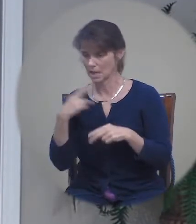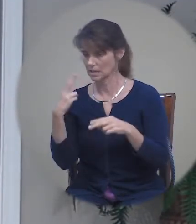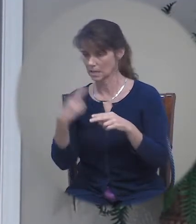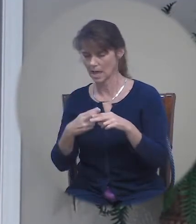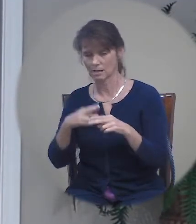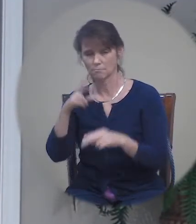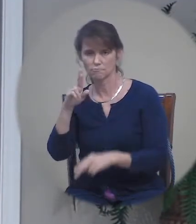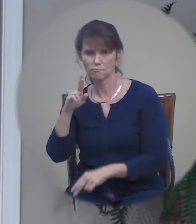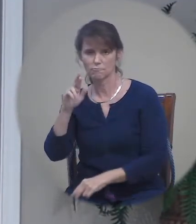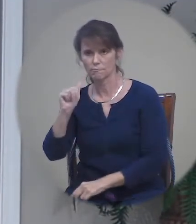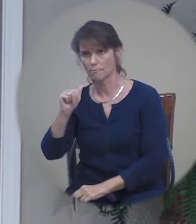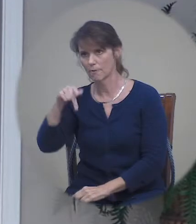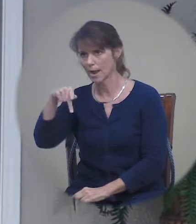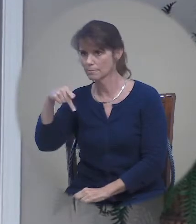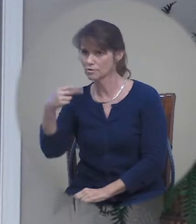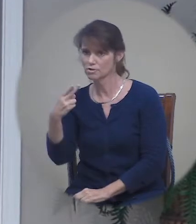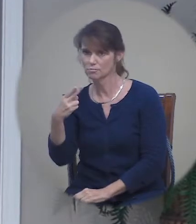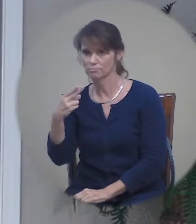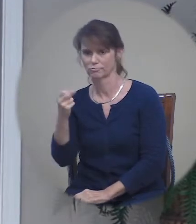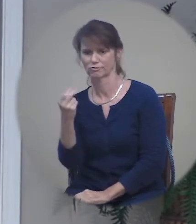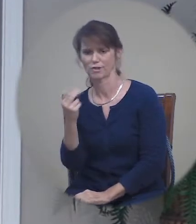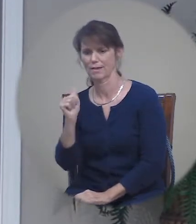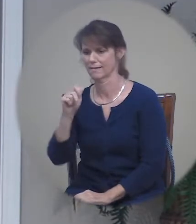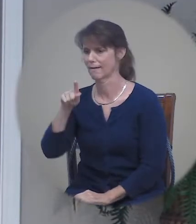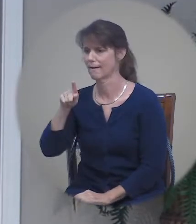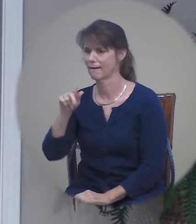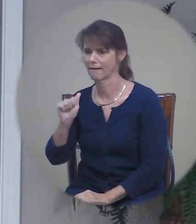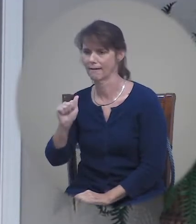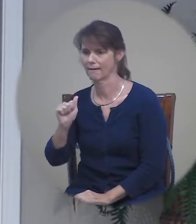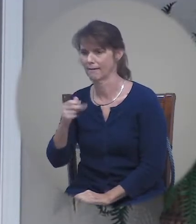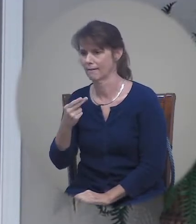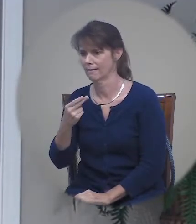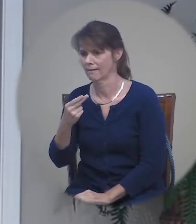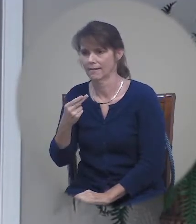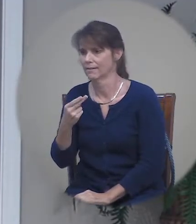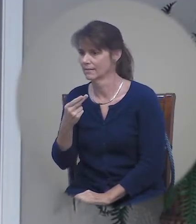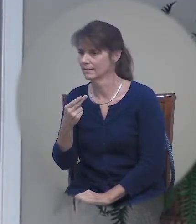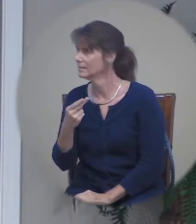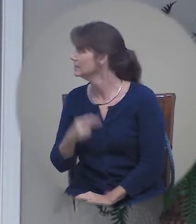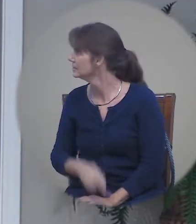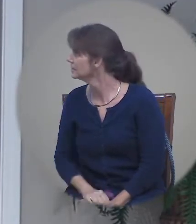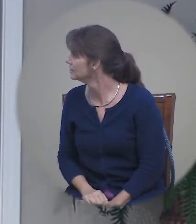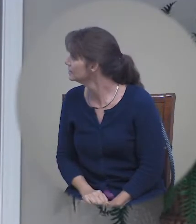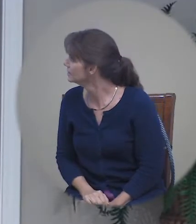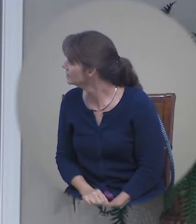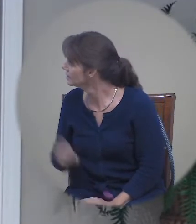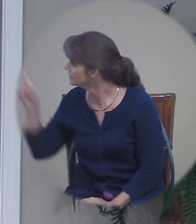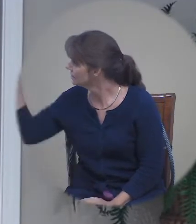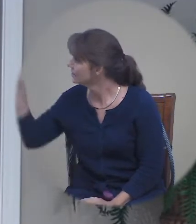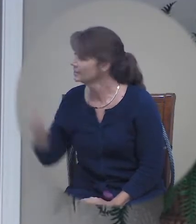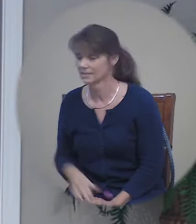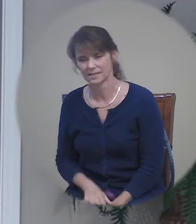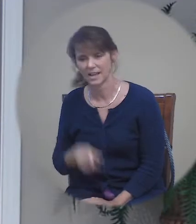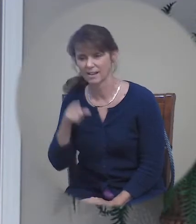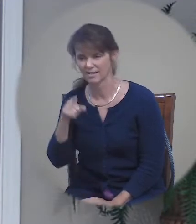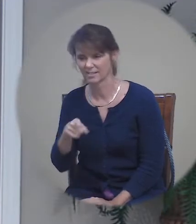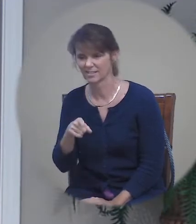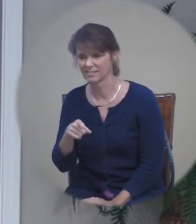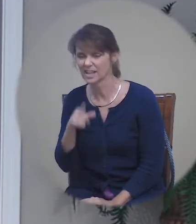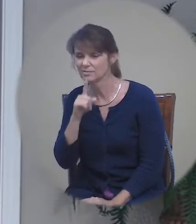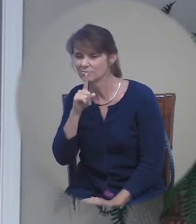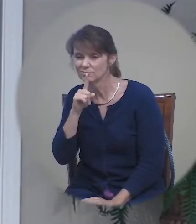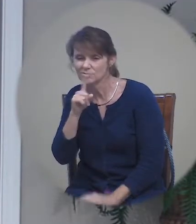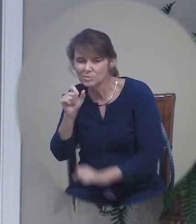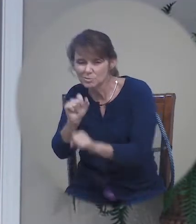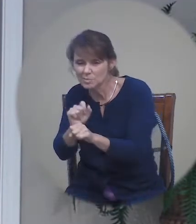don't know if that's his name or his position. Some people suggest that means field commander, so that just